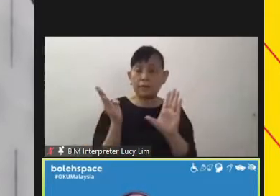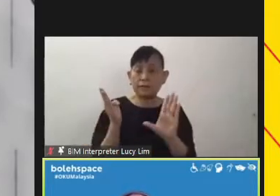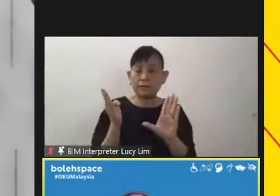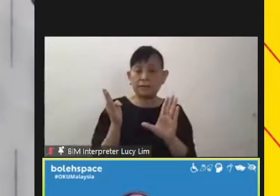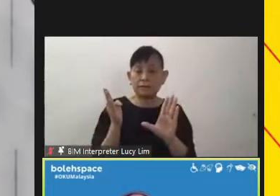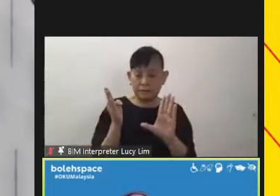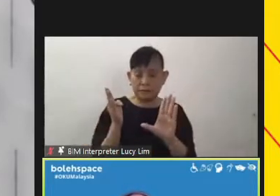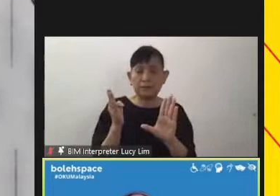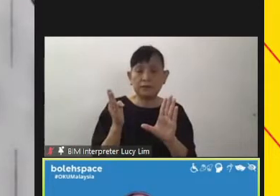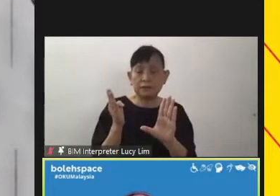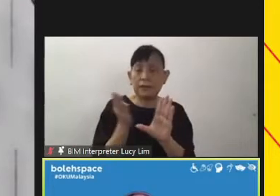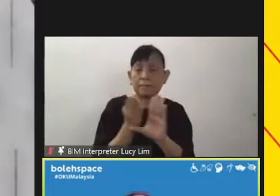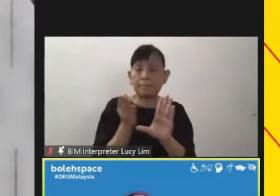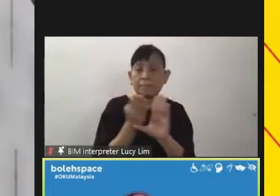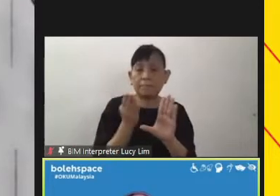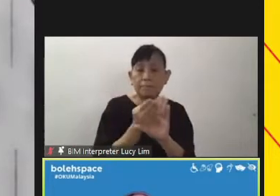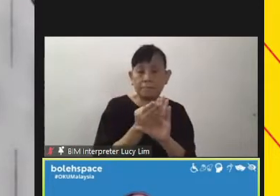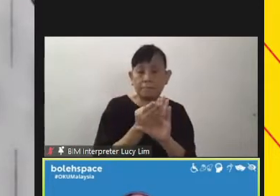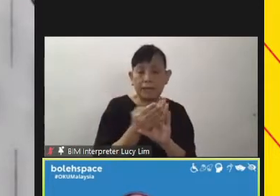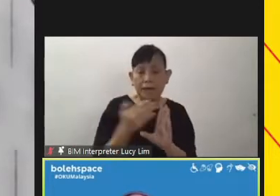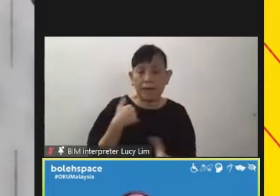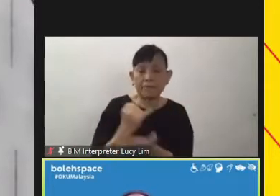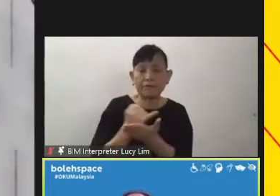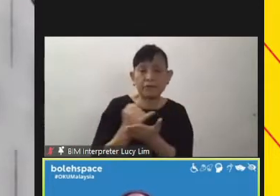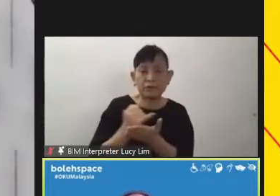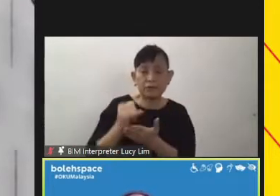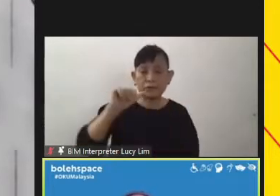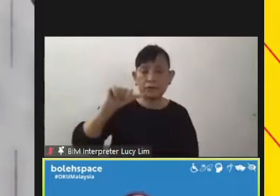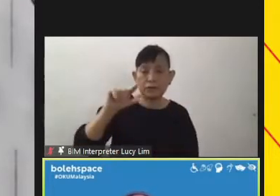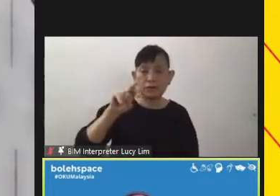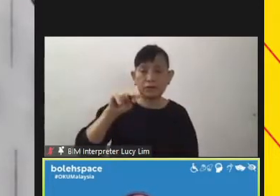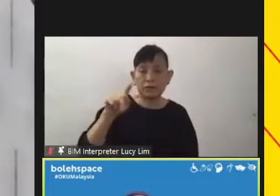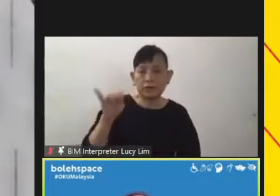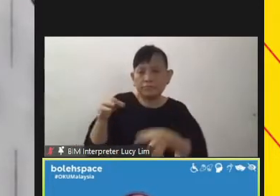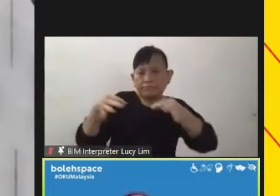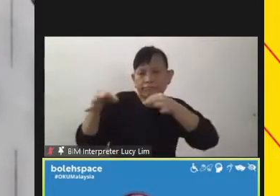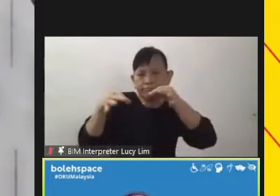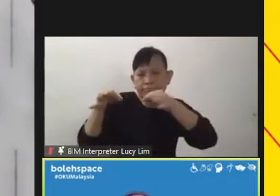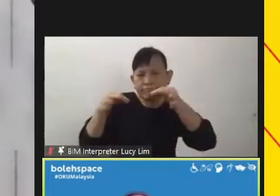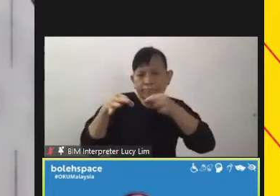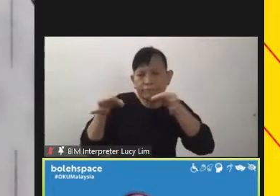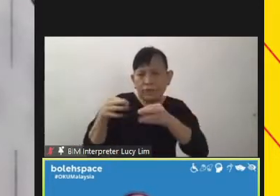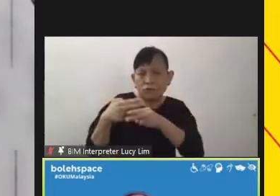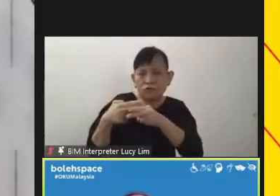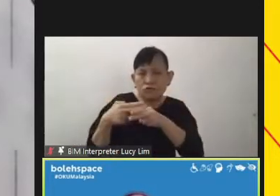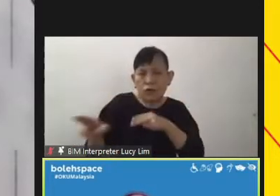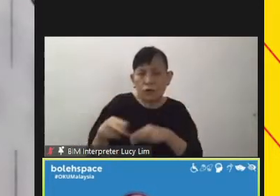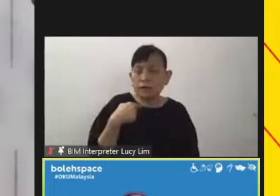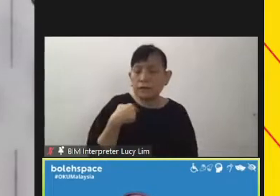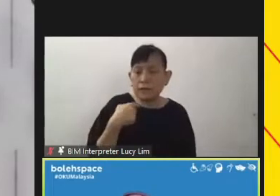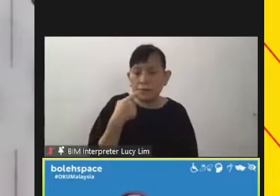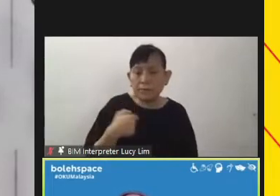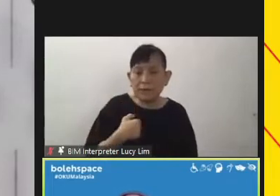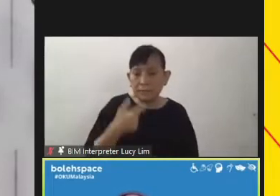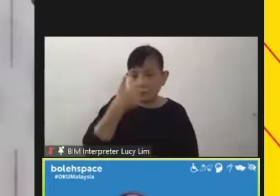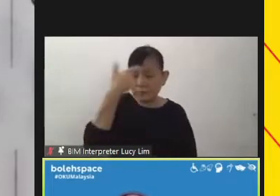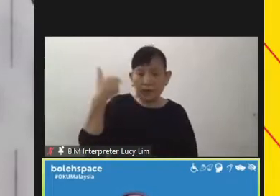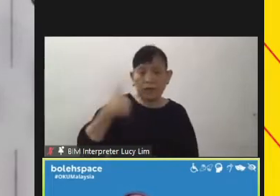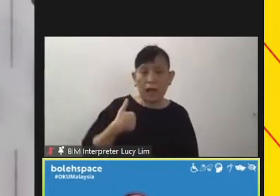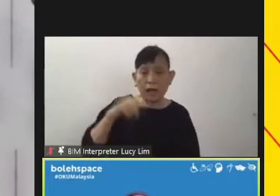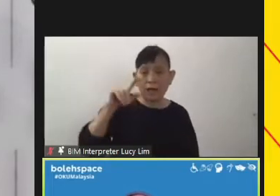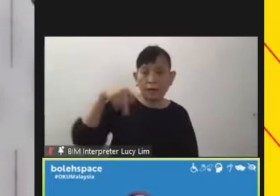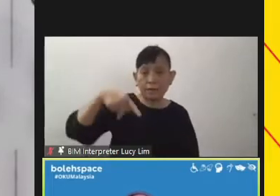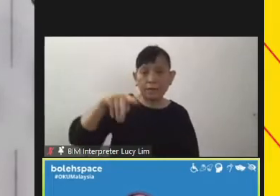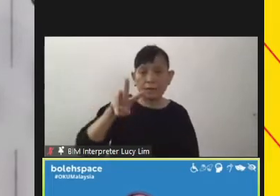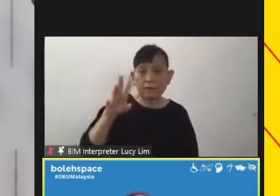agent. They just give a quick check for me, and he said to me that, oh, because I am a PWD,